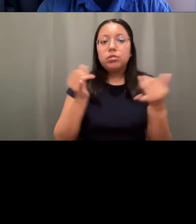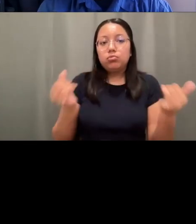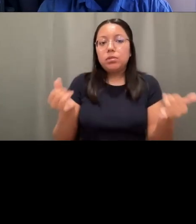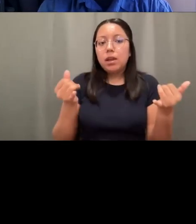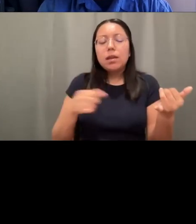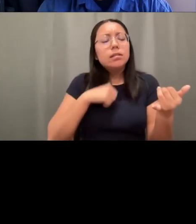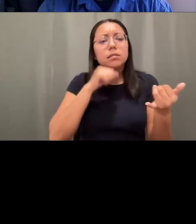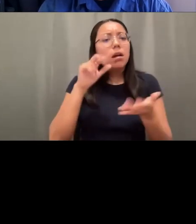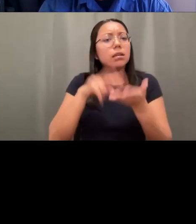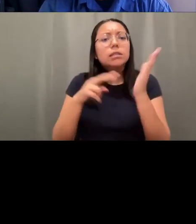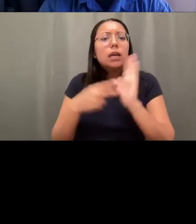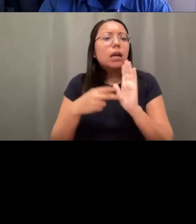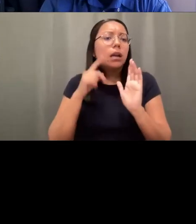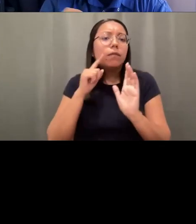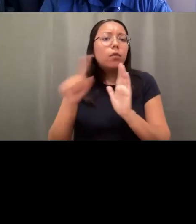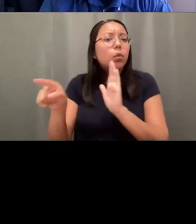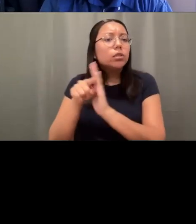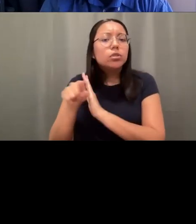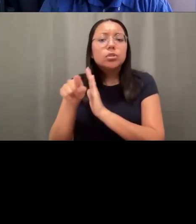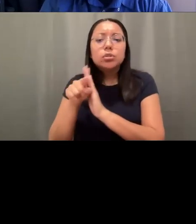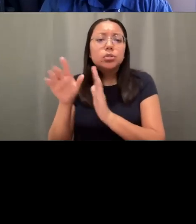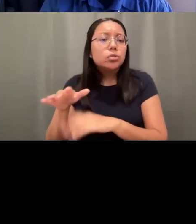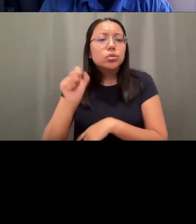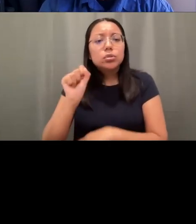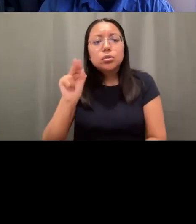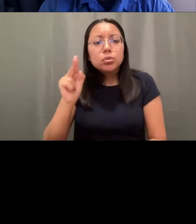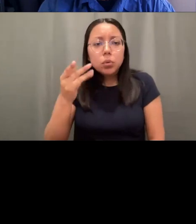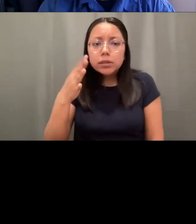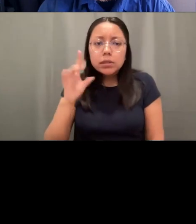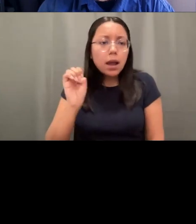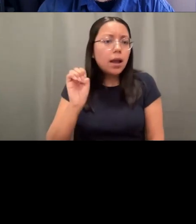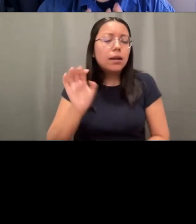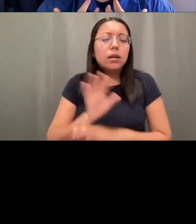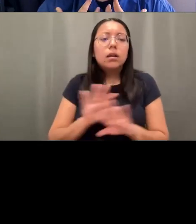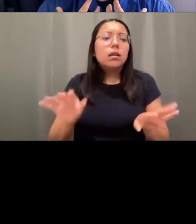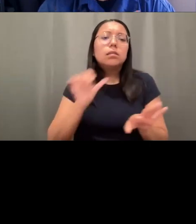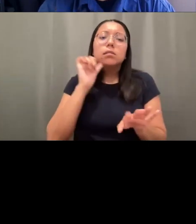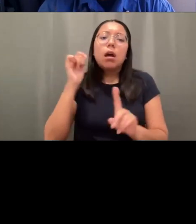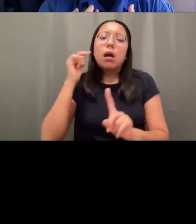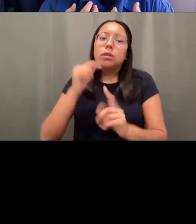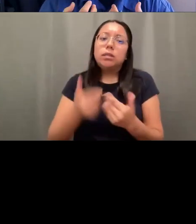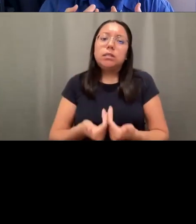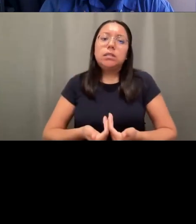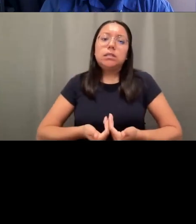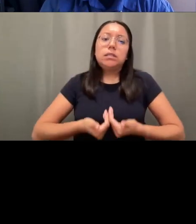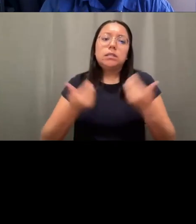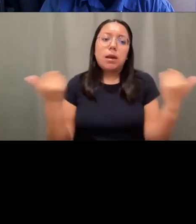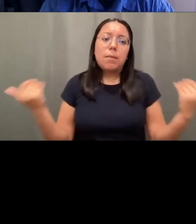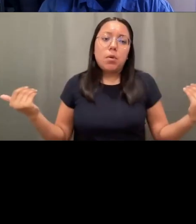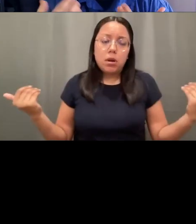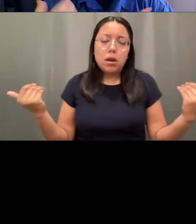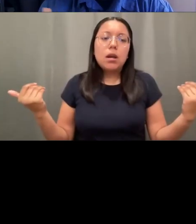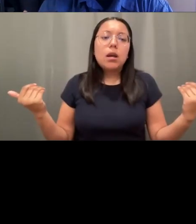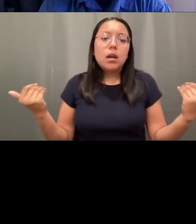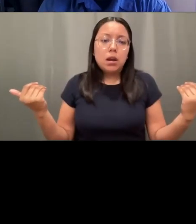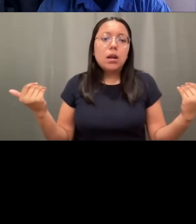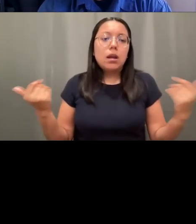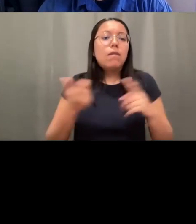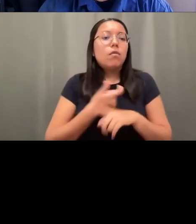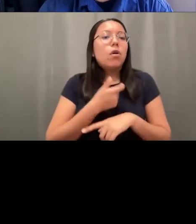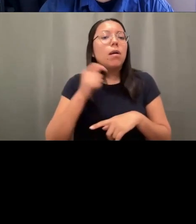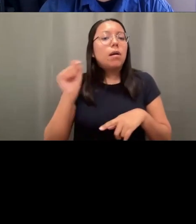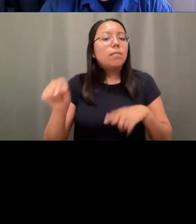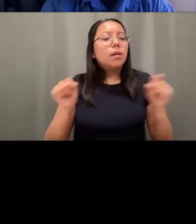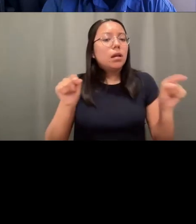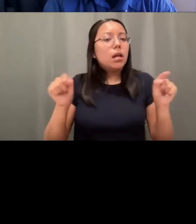suicidal thoughts, suicidal actions. They're very, very separate from that thought pattern and that thought process and those